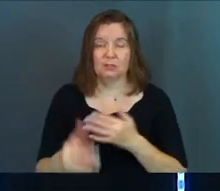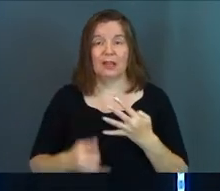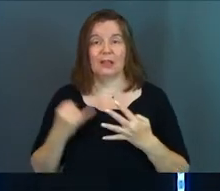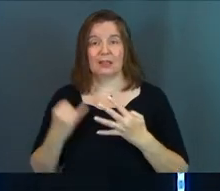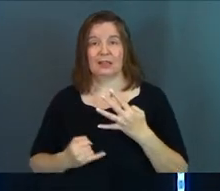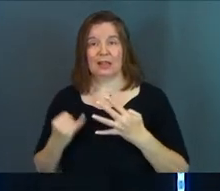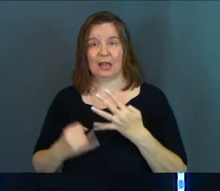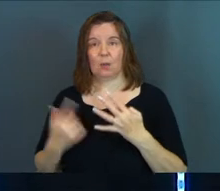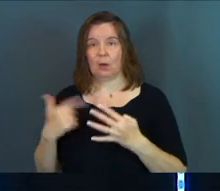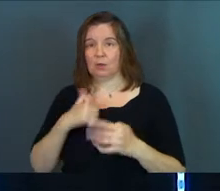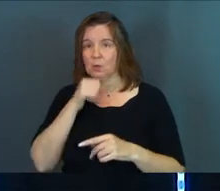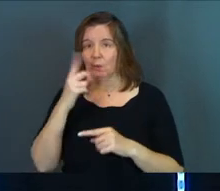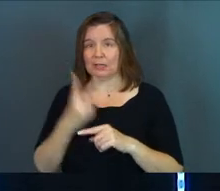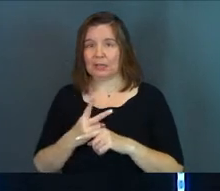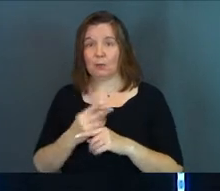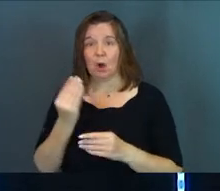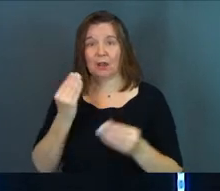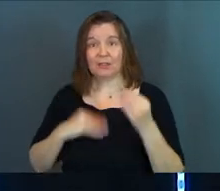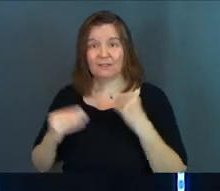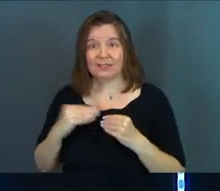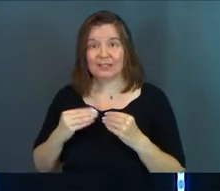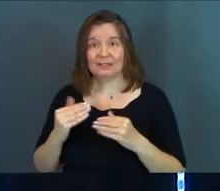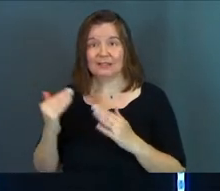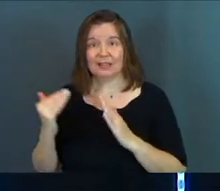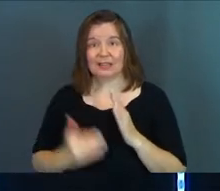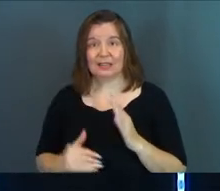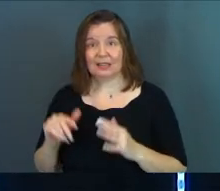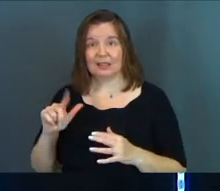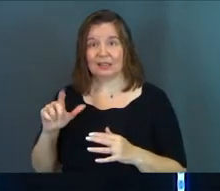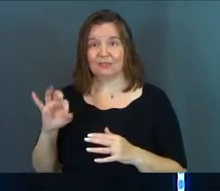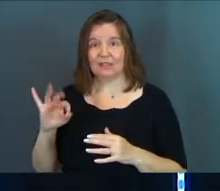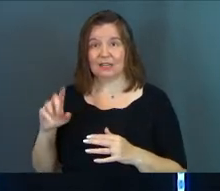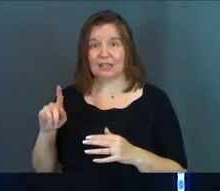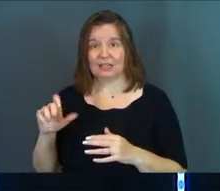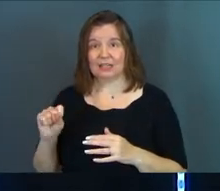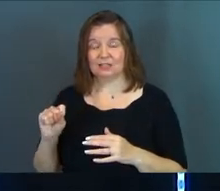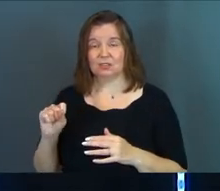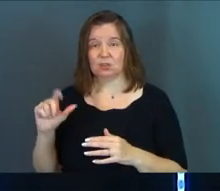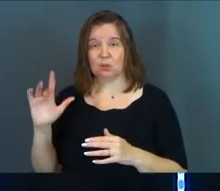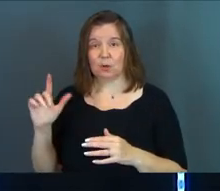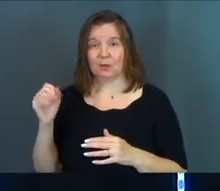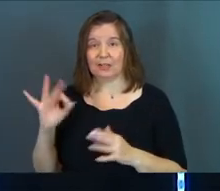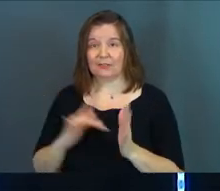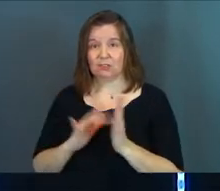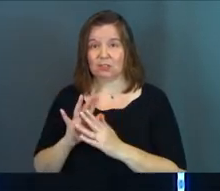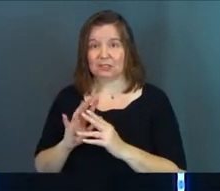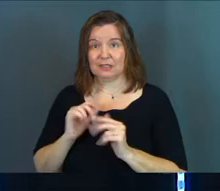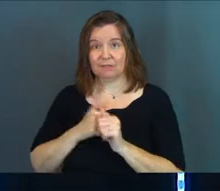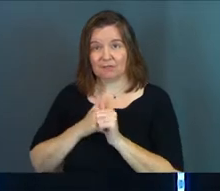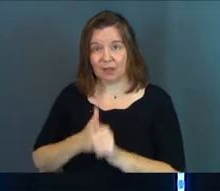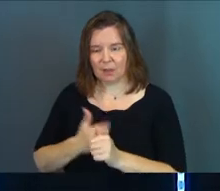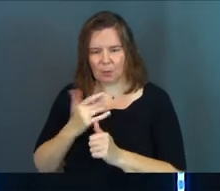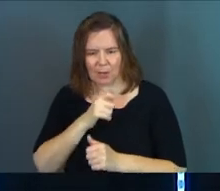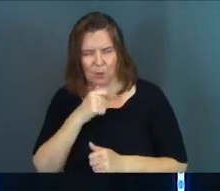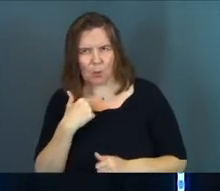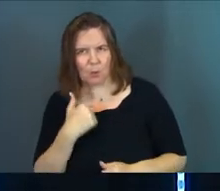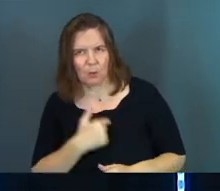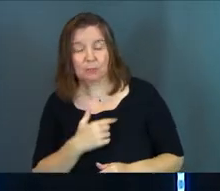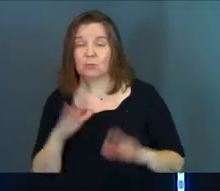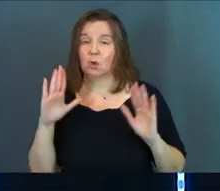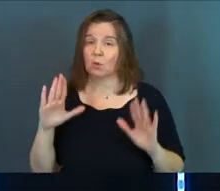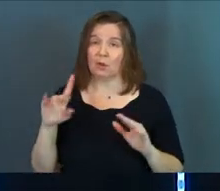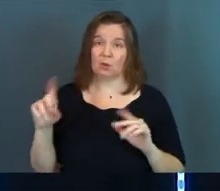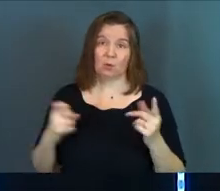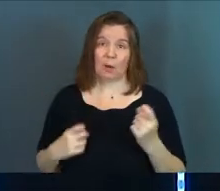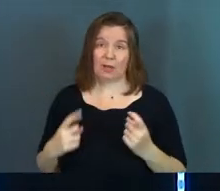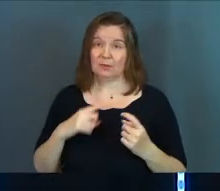then the last one, why do we not keep all the feasts listed in Leviticus 23 if Jesus observed them? Why don't we? So these are all great questions. And